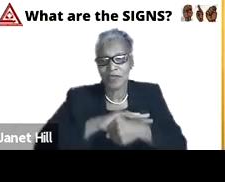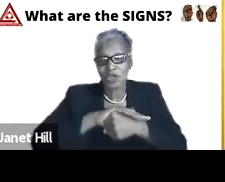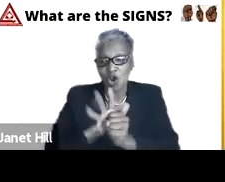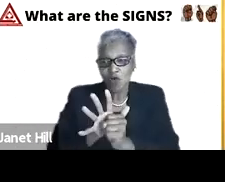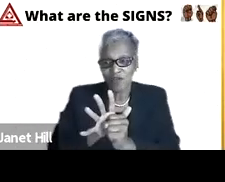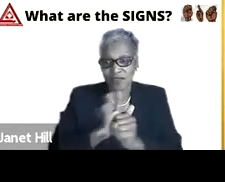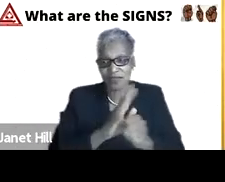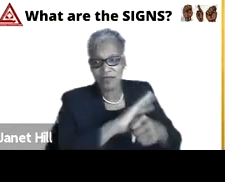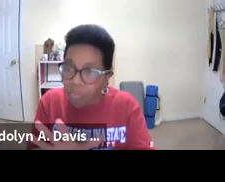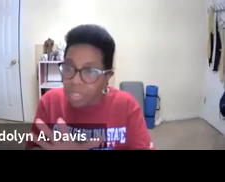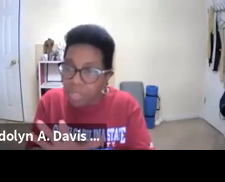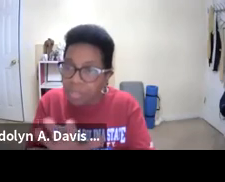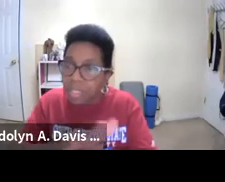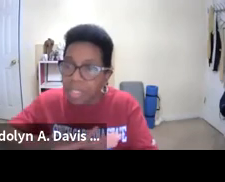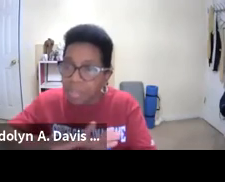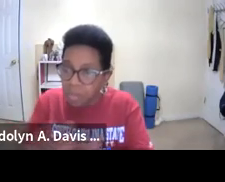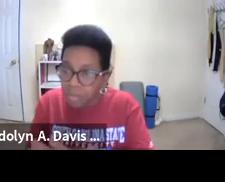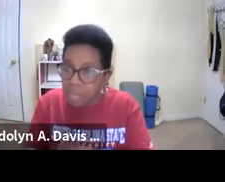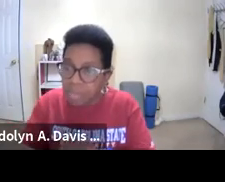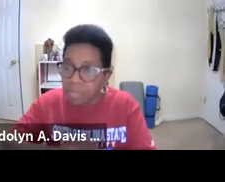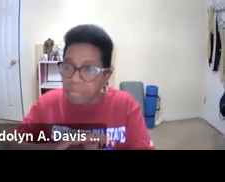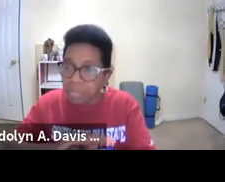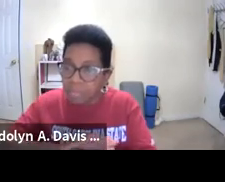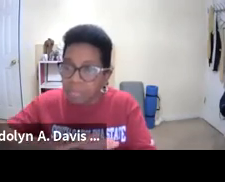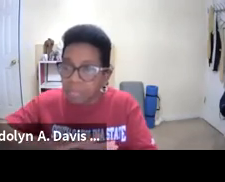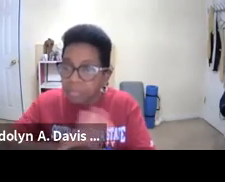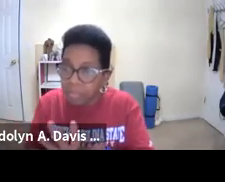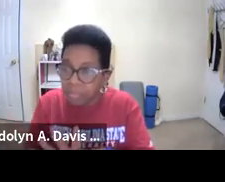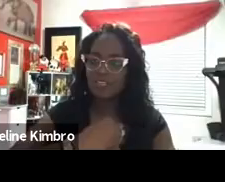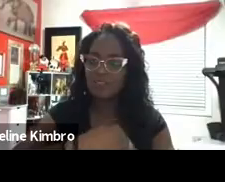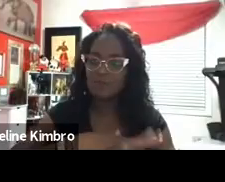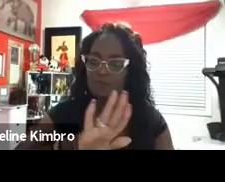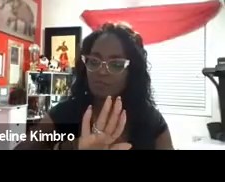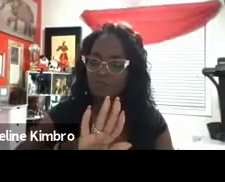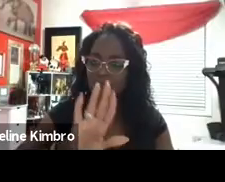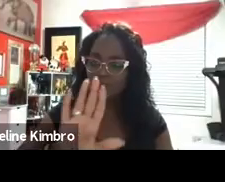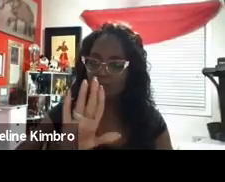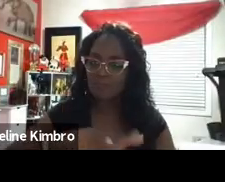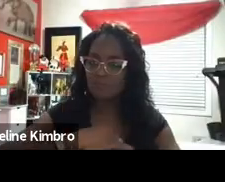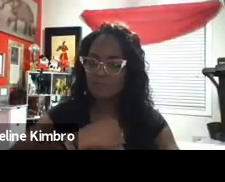COVID-19. Oh. COVID. Remember the five handshake? Uh-huh.